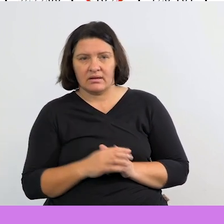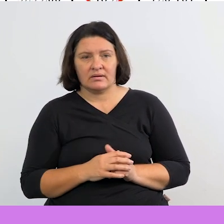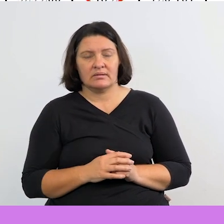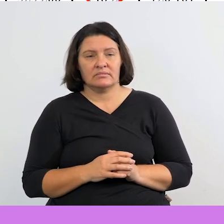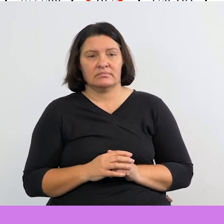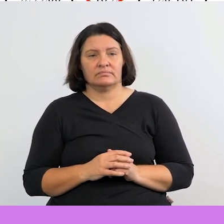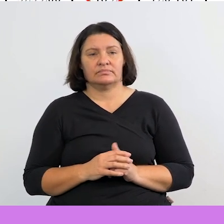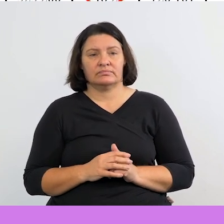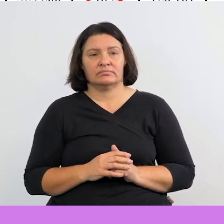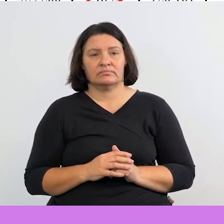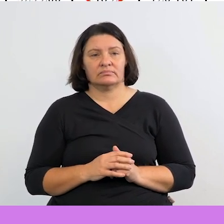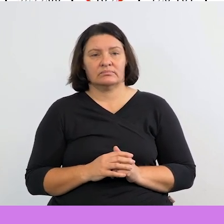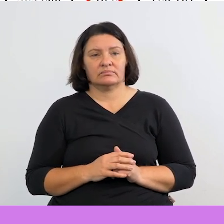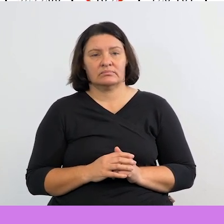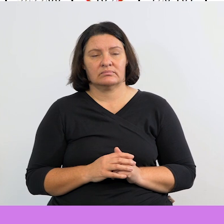go 3 down,